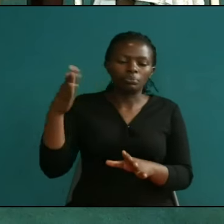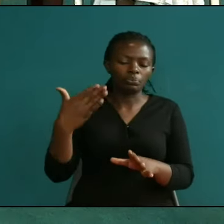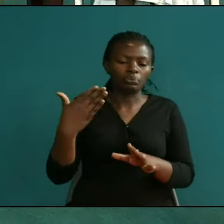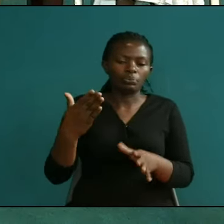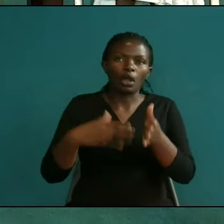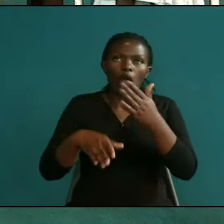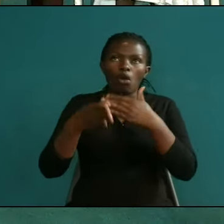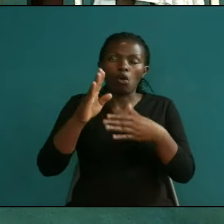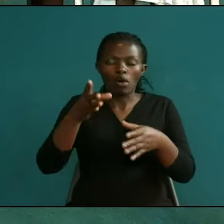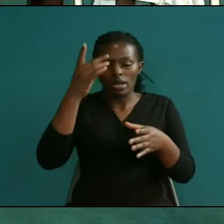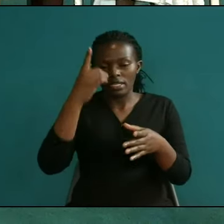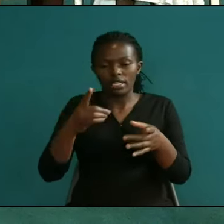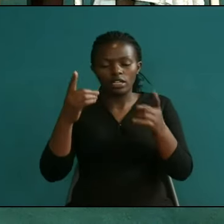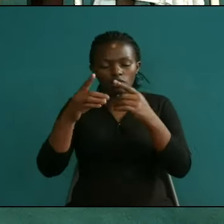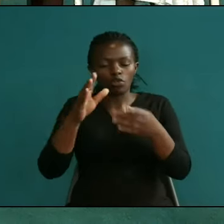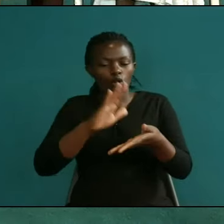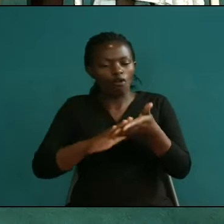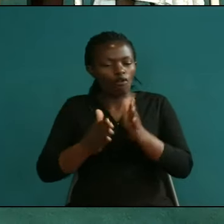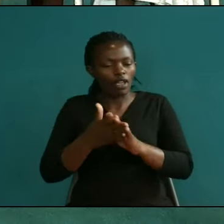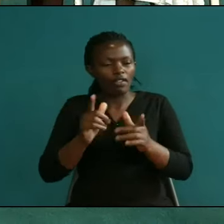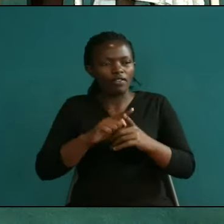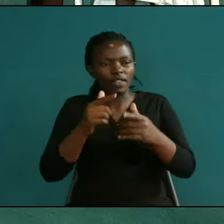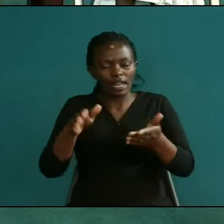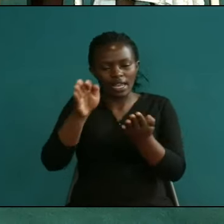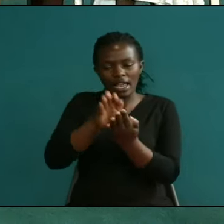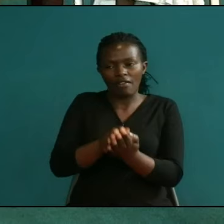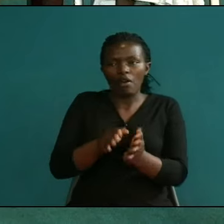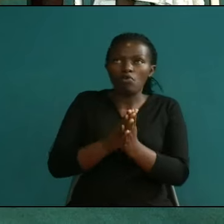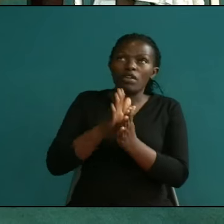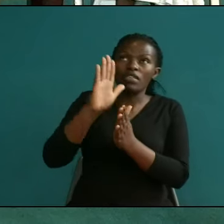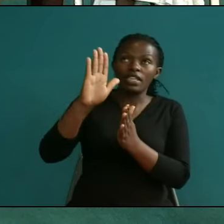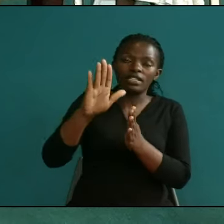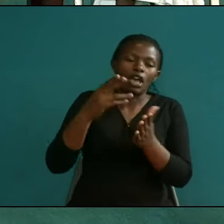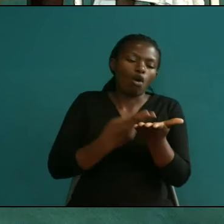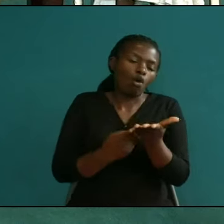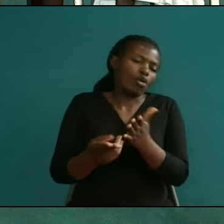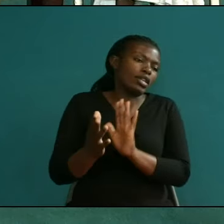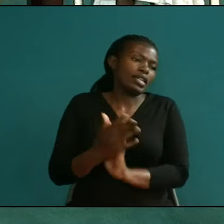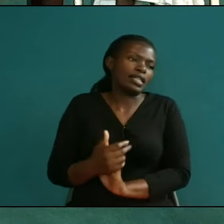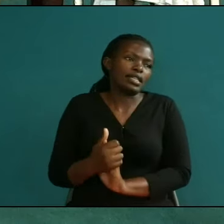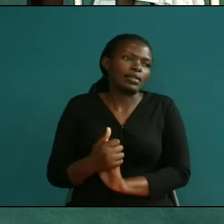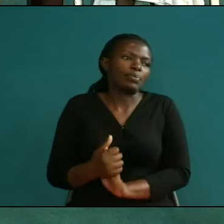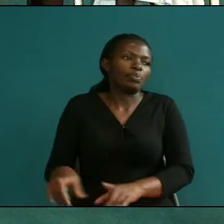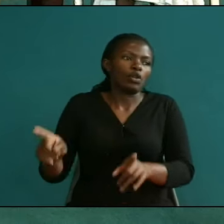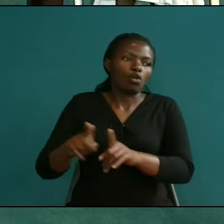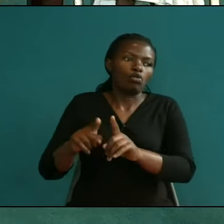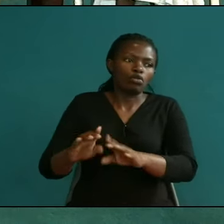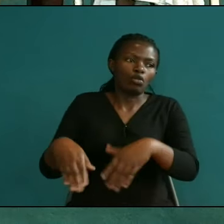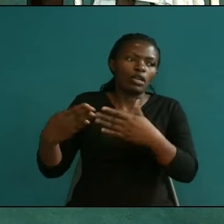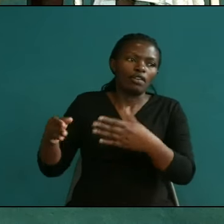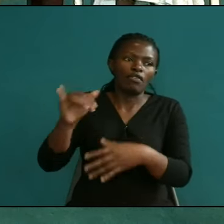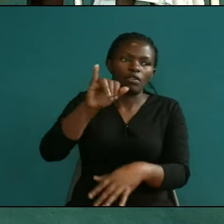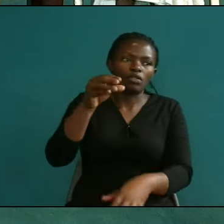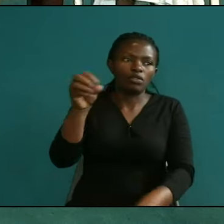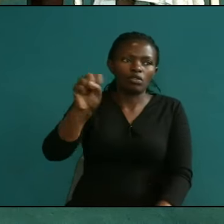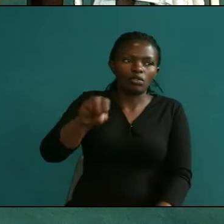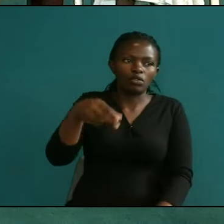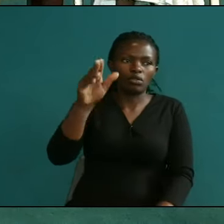forgive them and cover them with his holiness. Mm. He also gave Joshua new clothing.